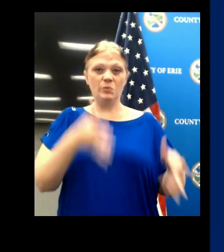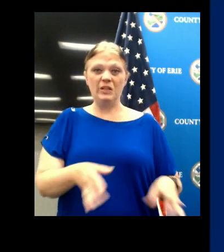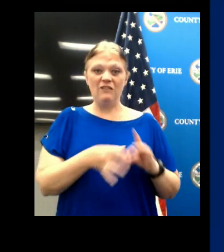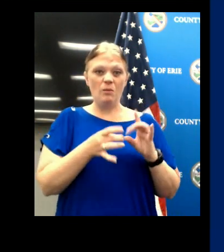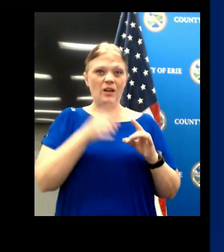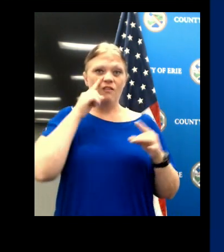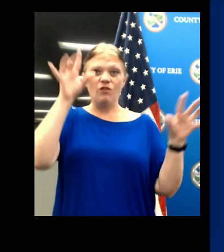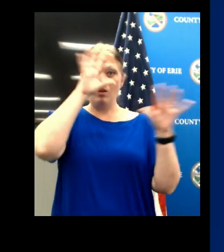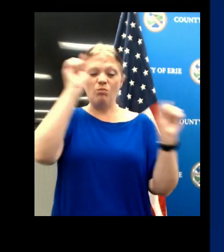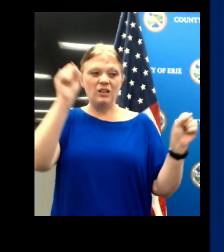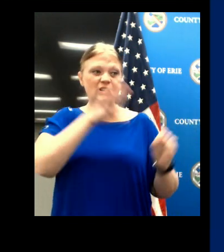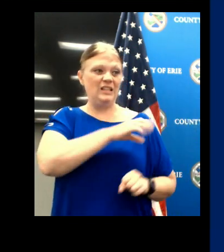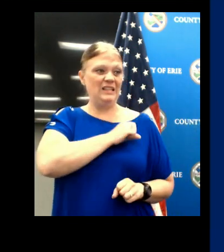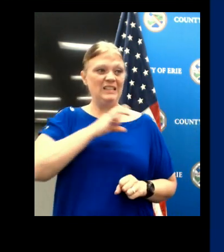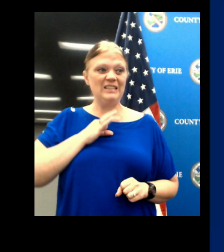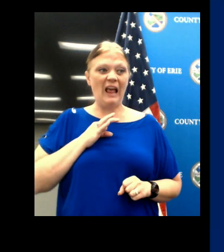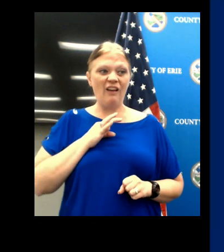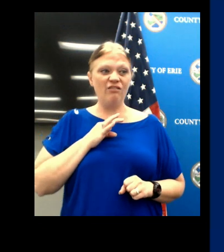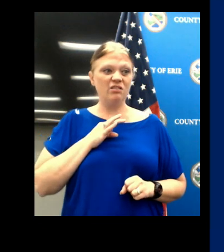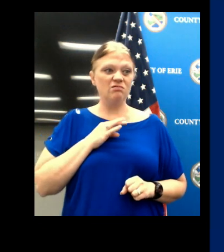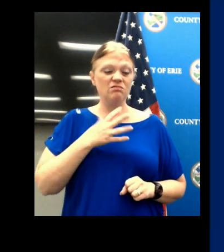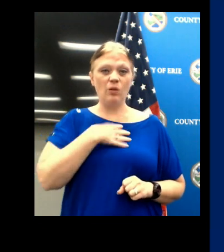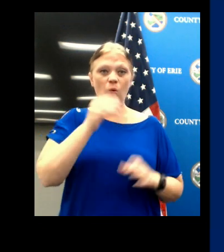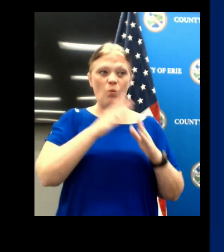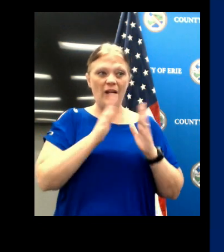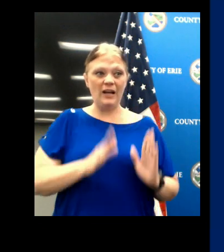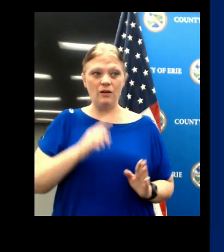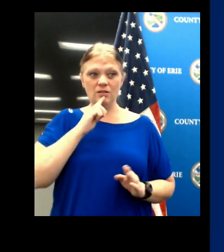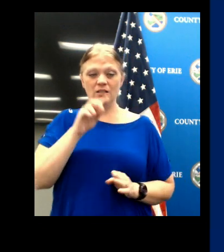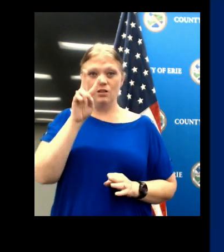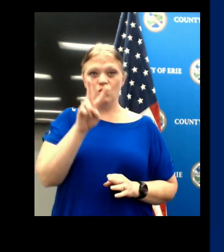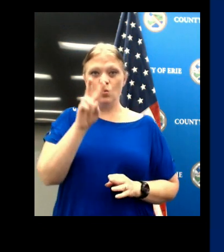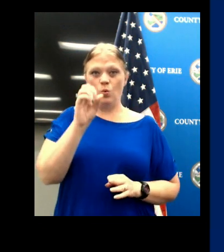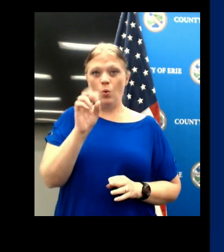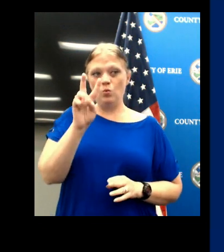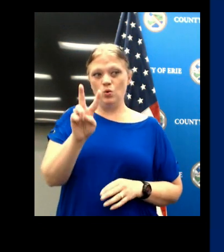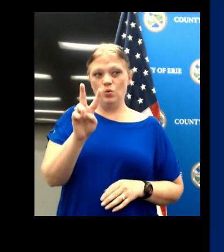the President and his staff. The White House number is area code